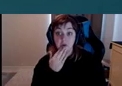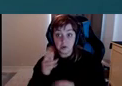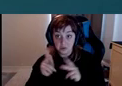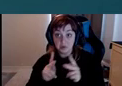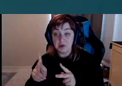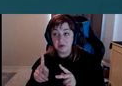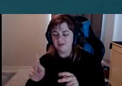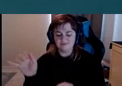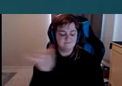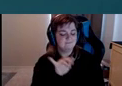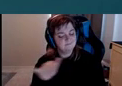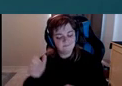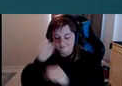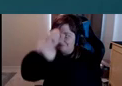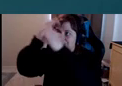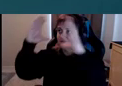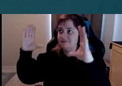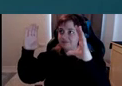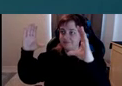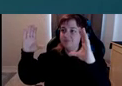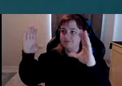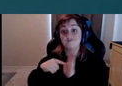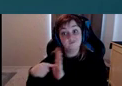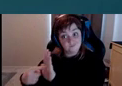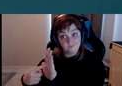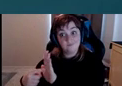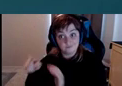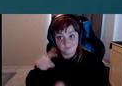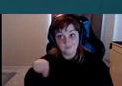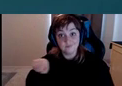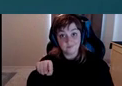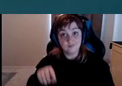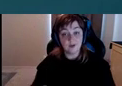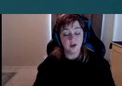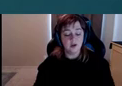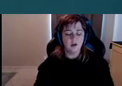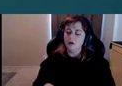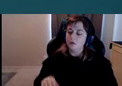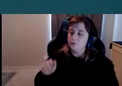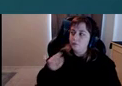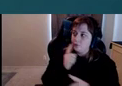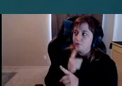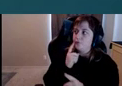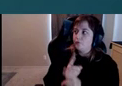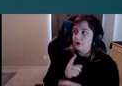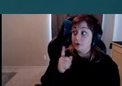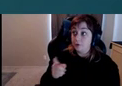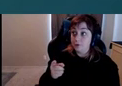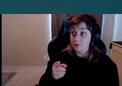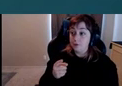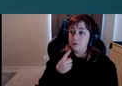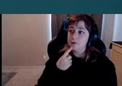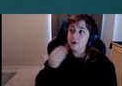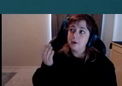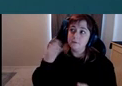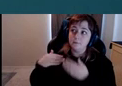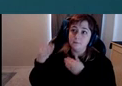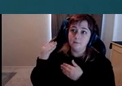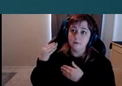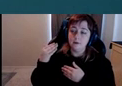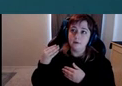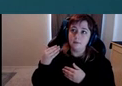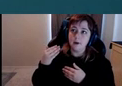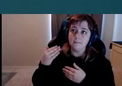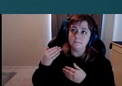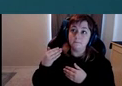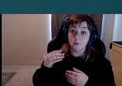given to one narrative. Right. And you had mentioned something previously about fear and the unknown. We